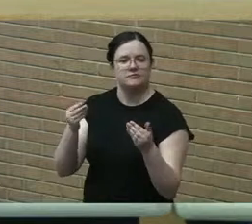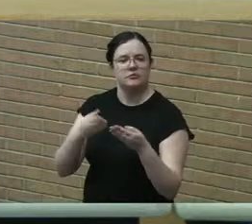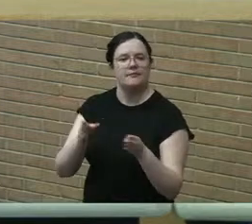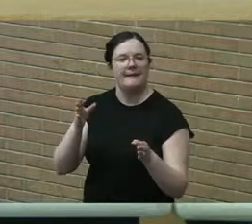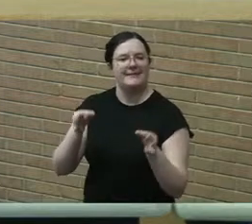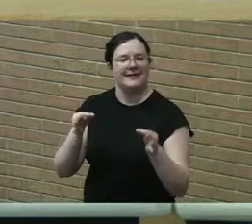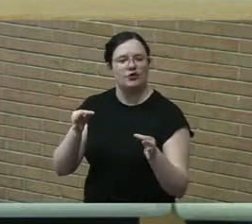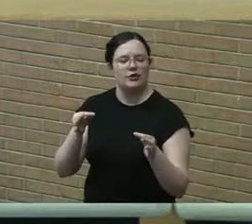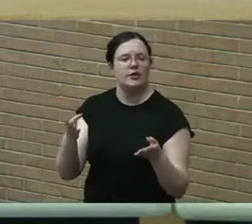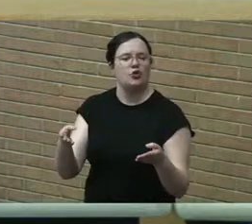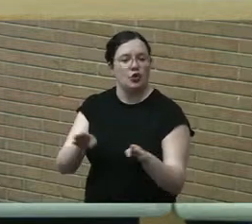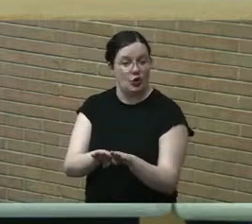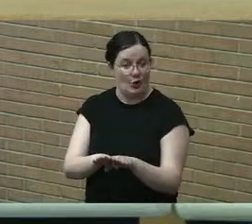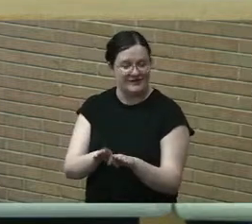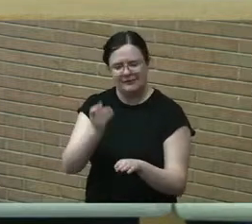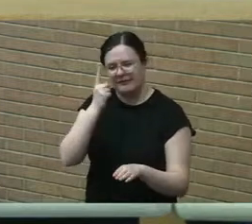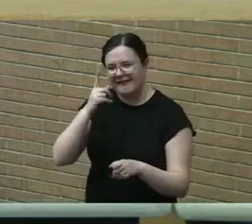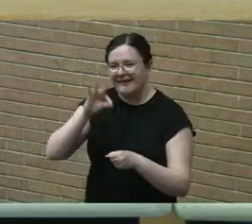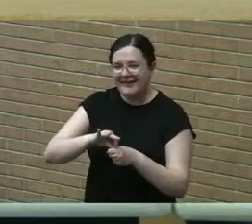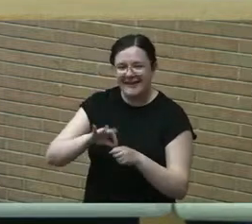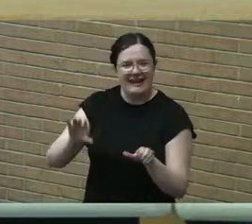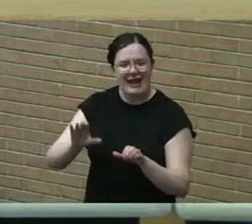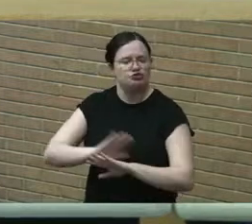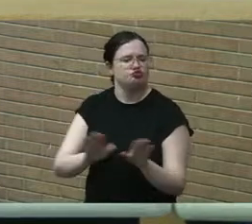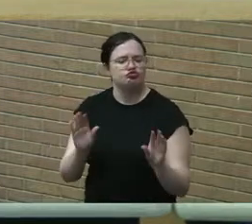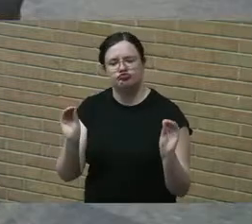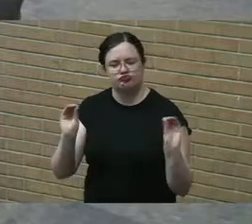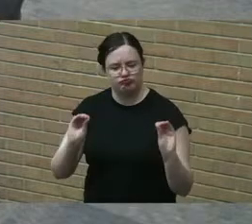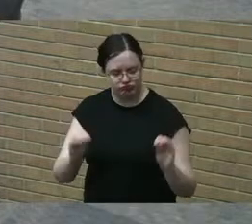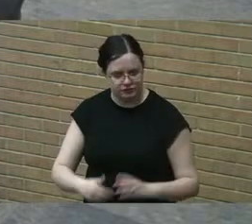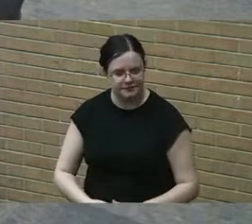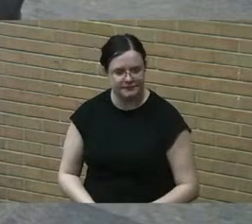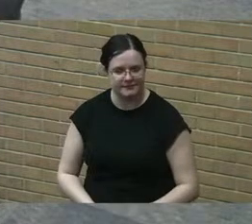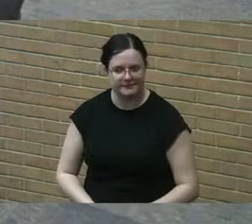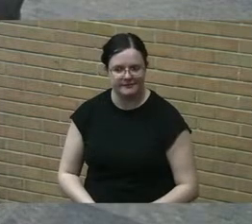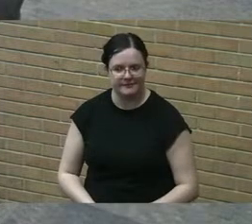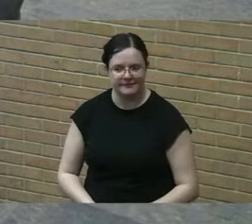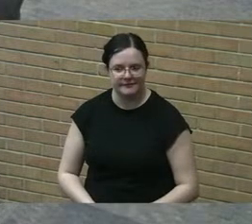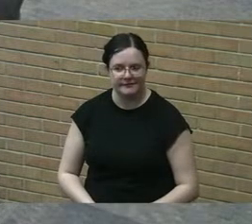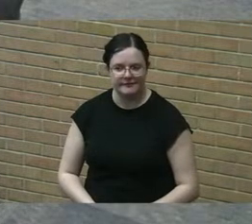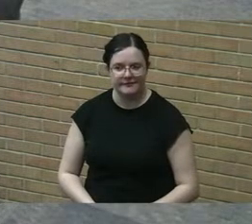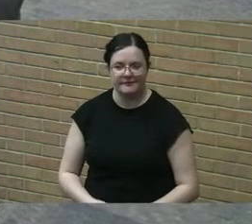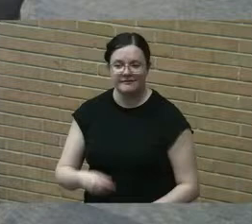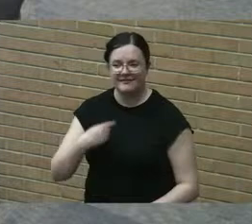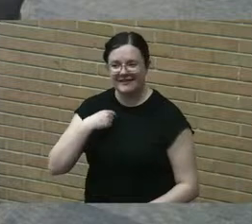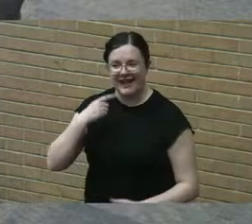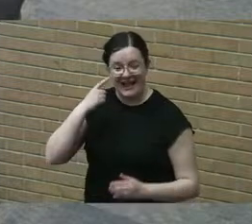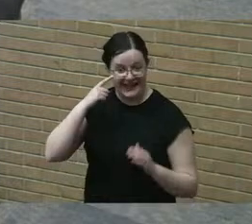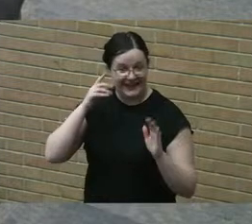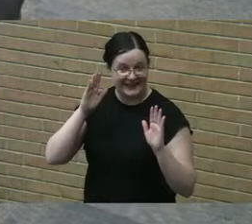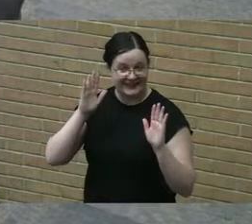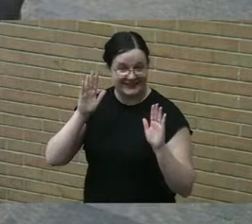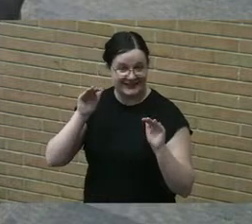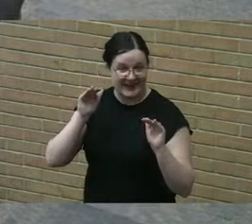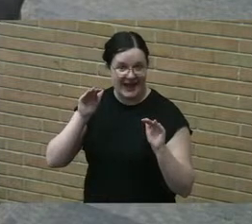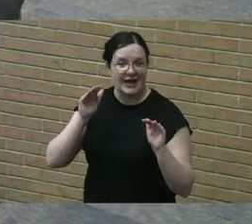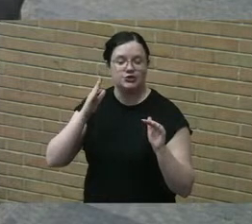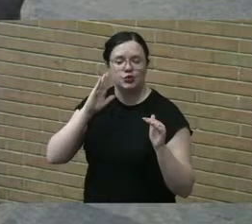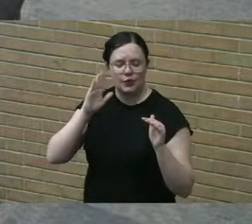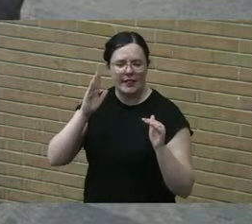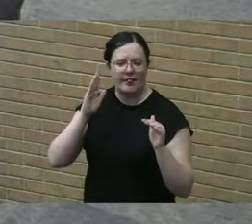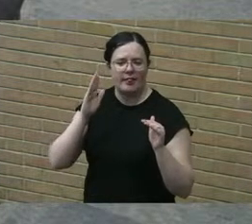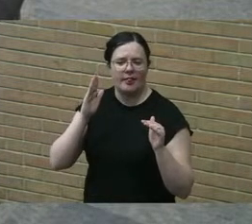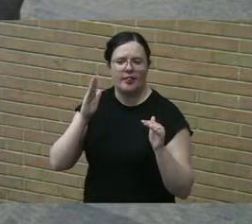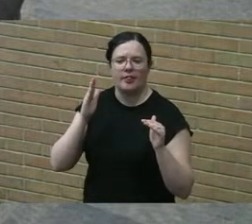Again, we won't take any action tonight. I anticipate we'll take at least seeker and perhaps